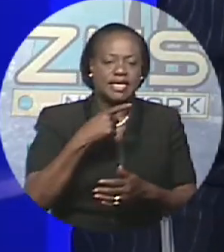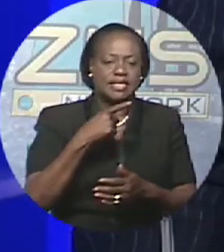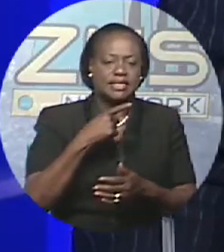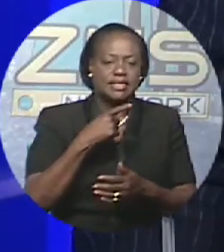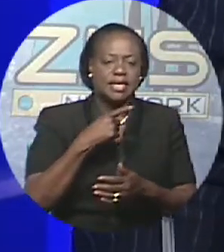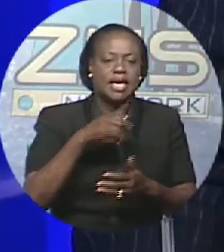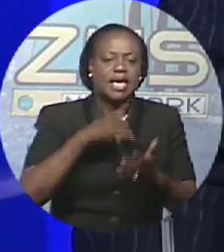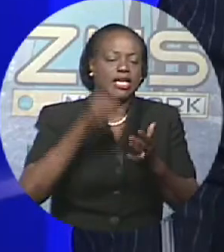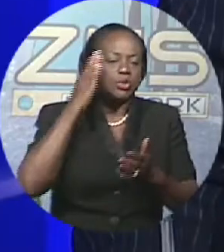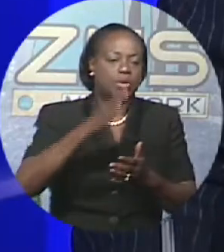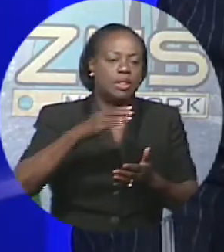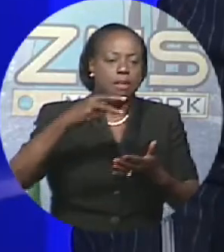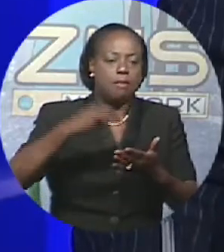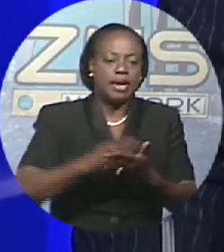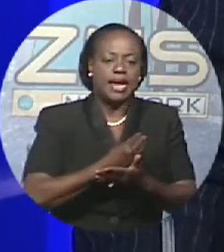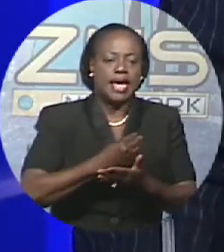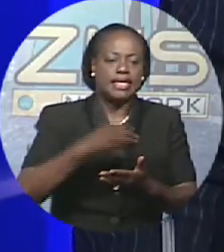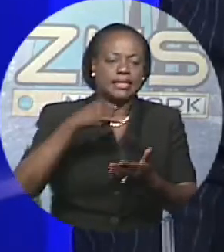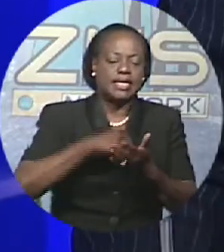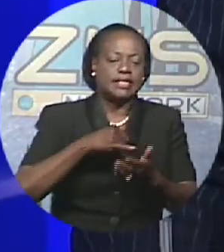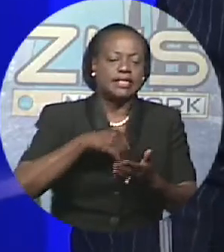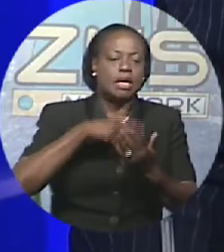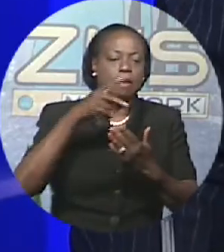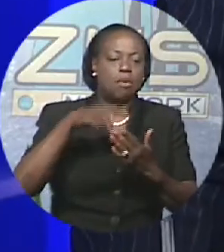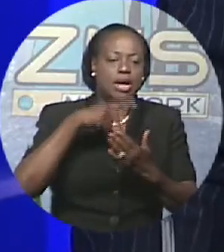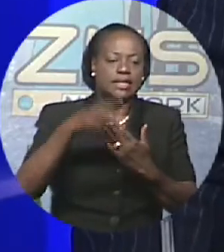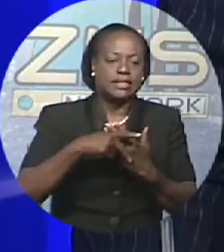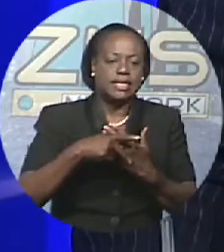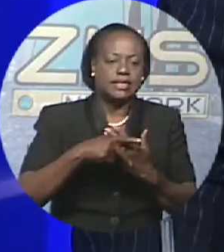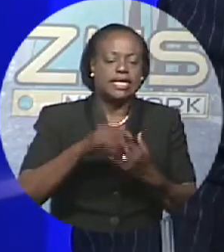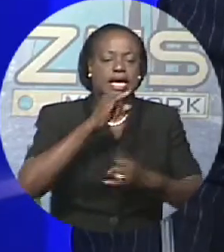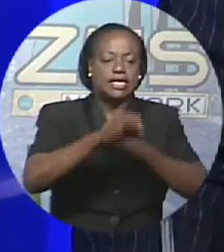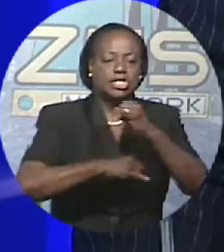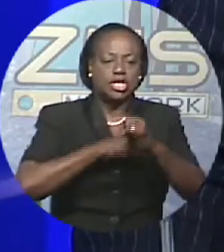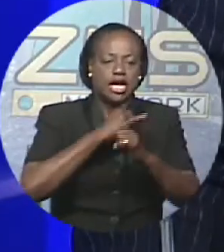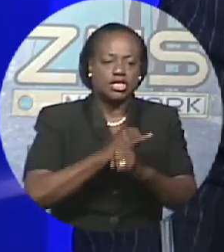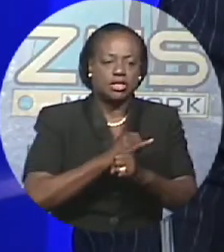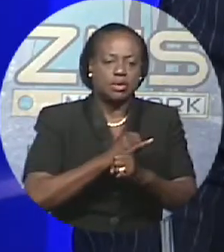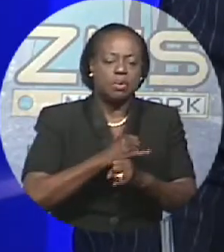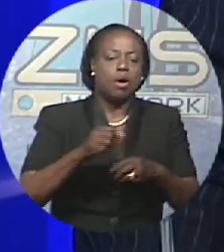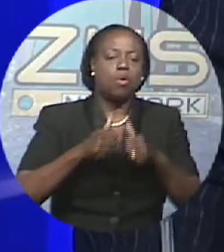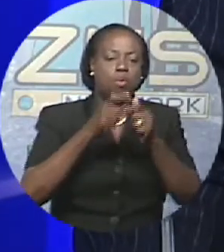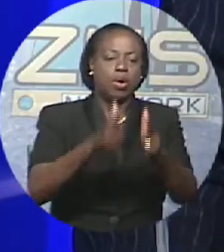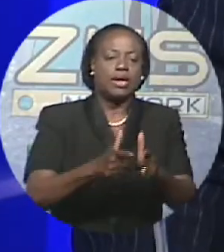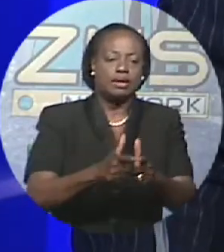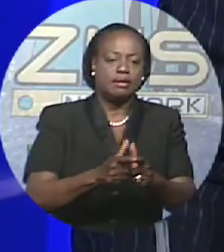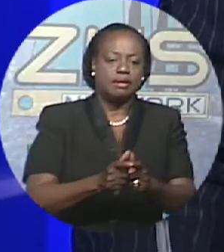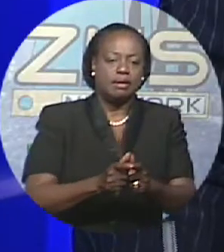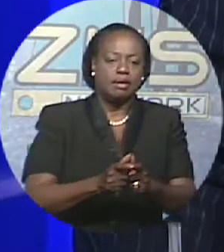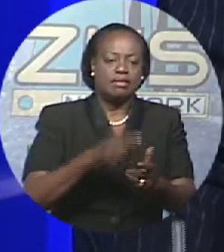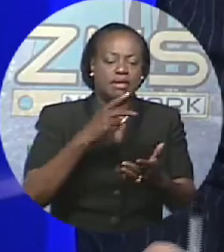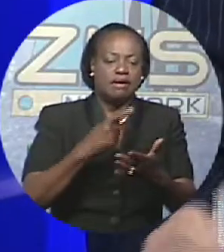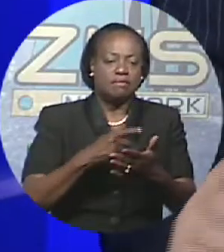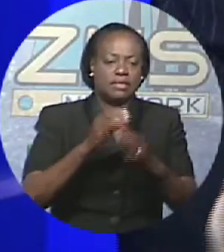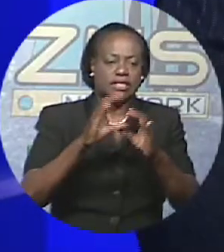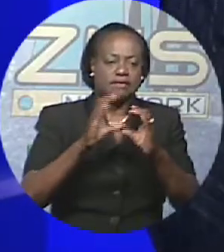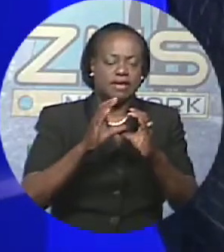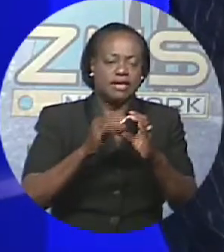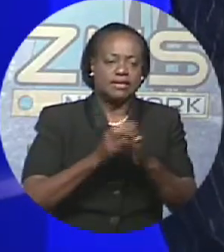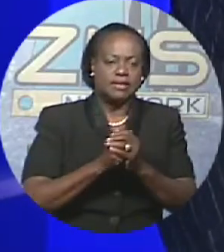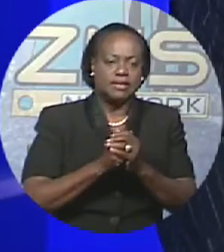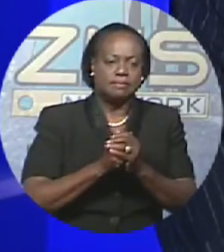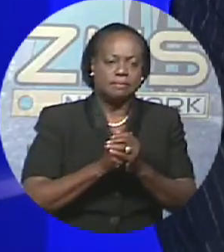consumers by the end of 2016. Activities will have a real and quantifiable impact on